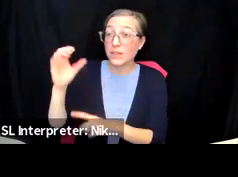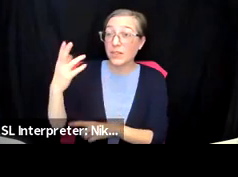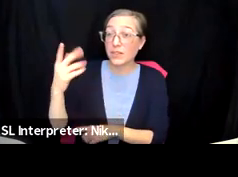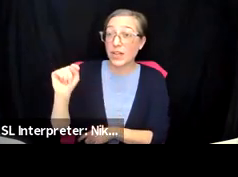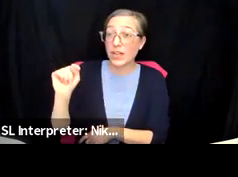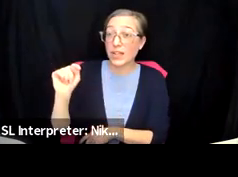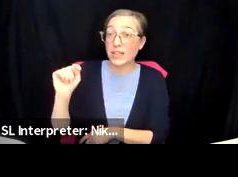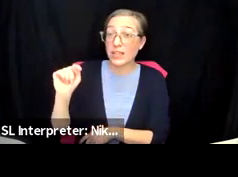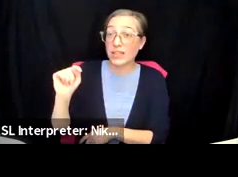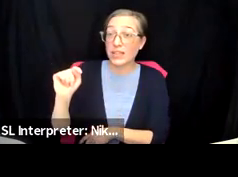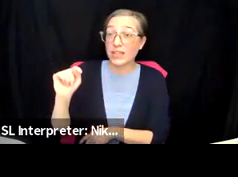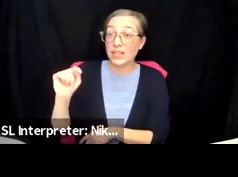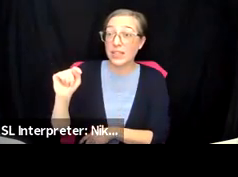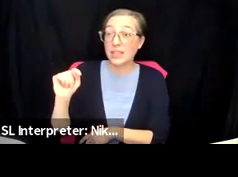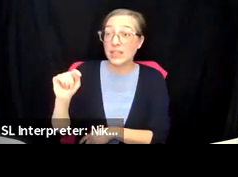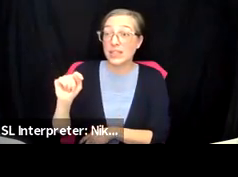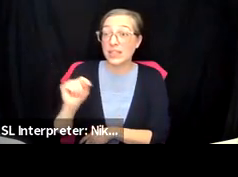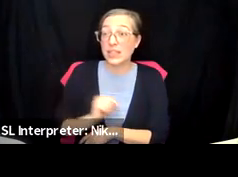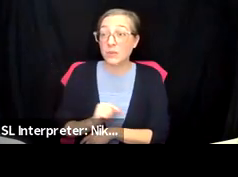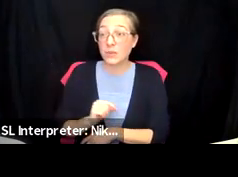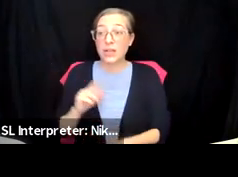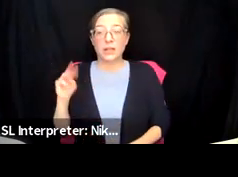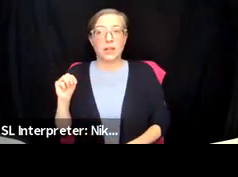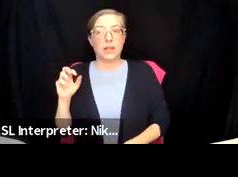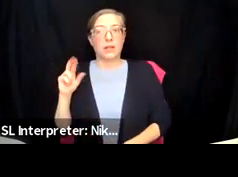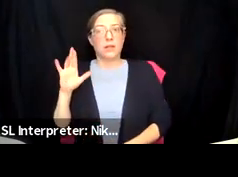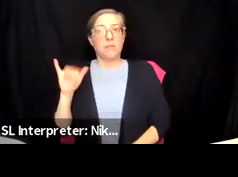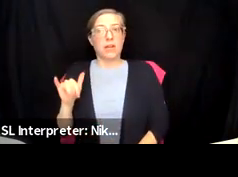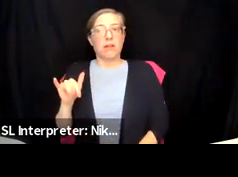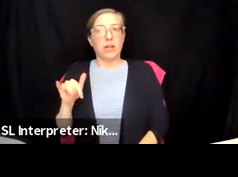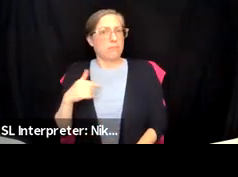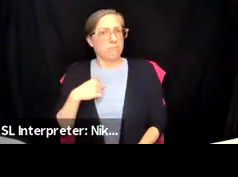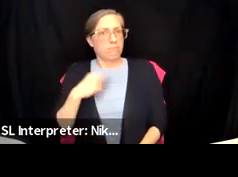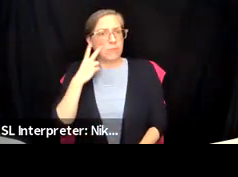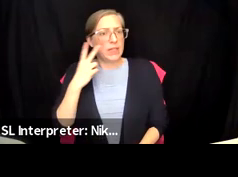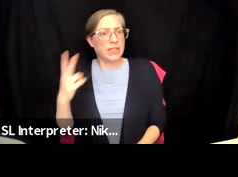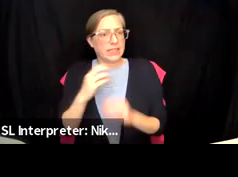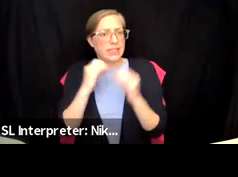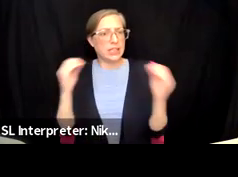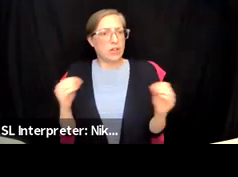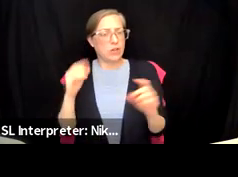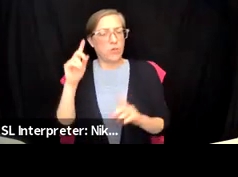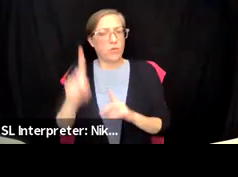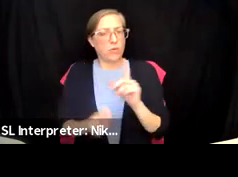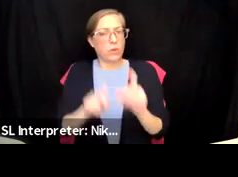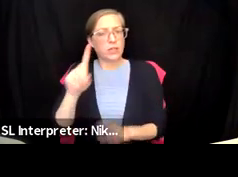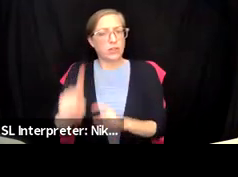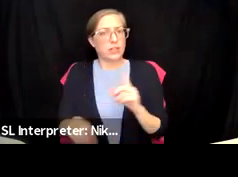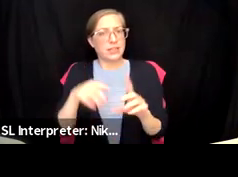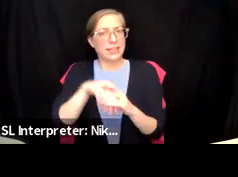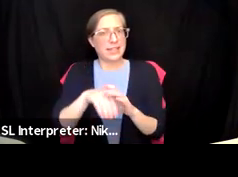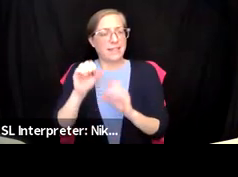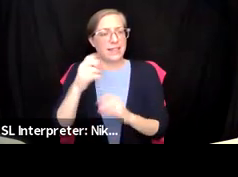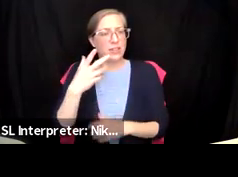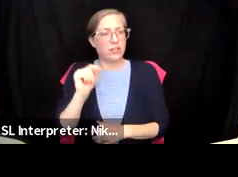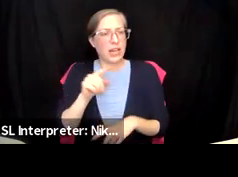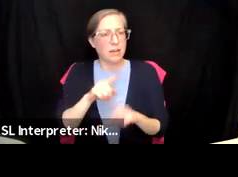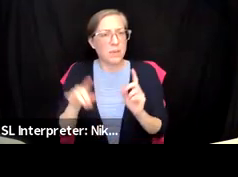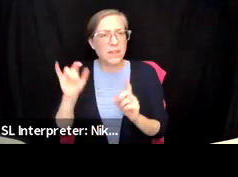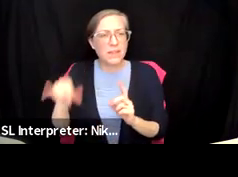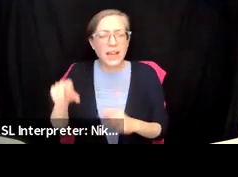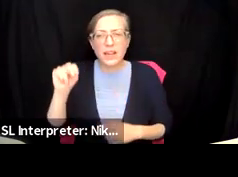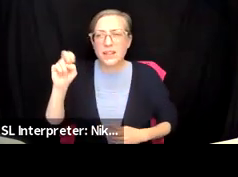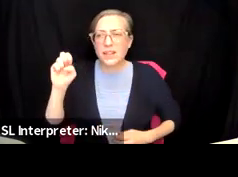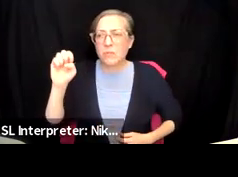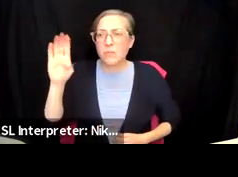Well, I'm not seeing any questions in the chat right now. However, I want to know where you came up with that Nebraska around you.